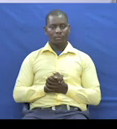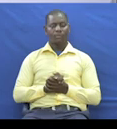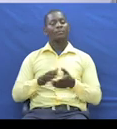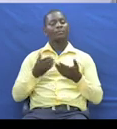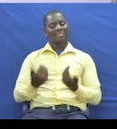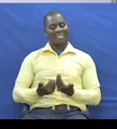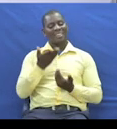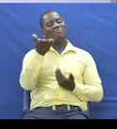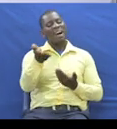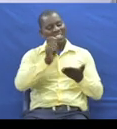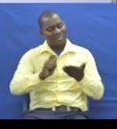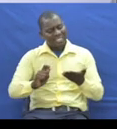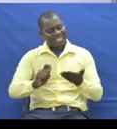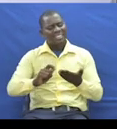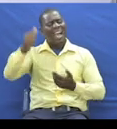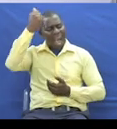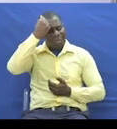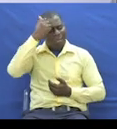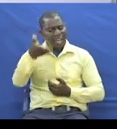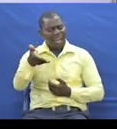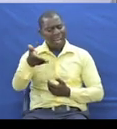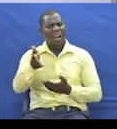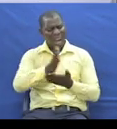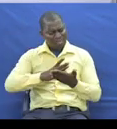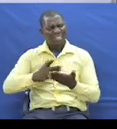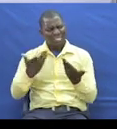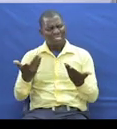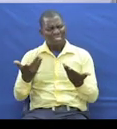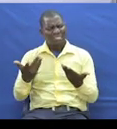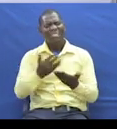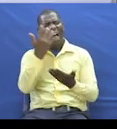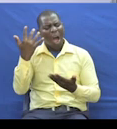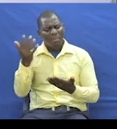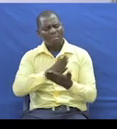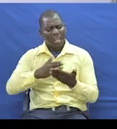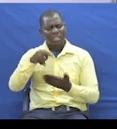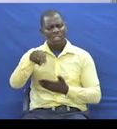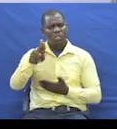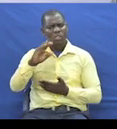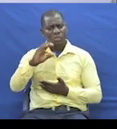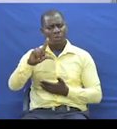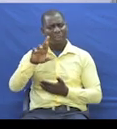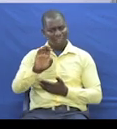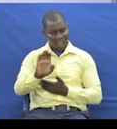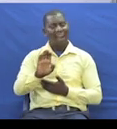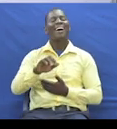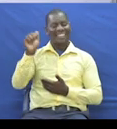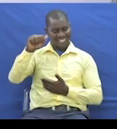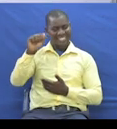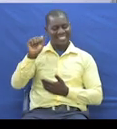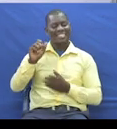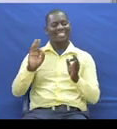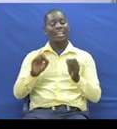My student, are you remember how many particles have we found which are nucleons? Good, there are 2.